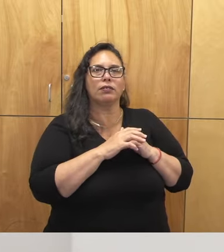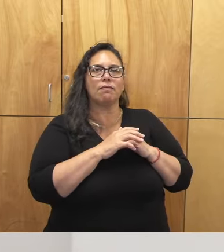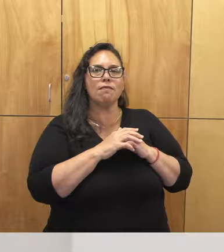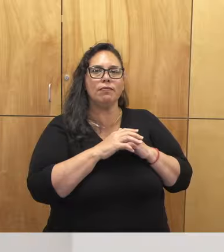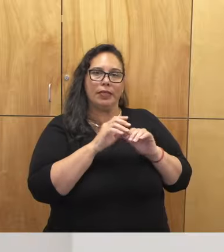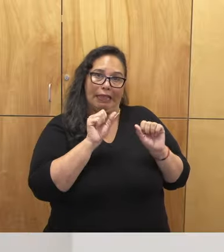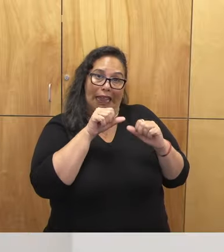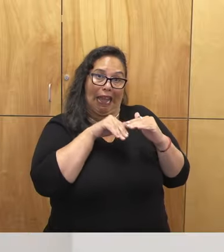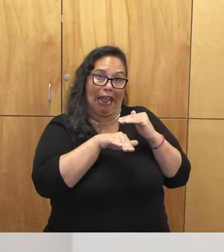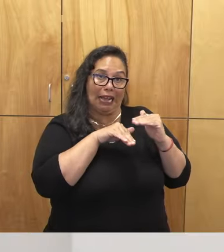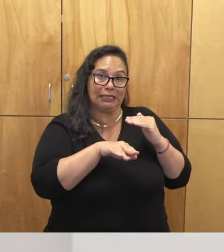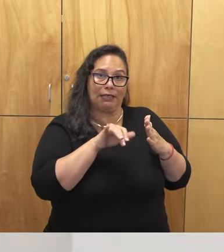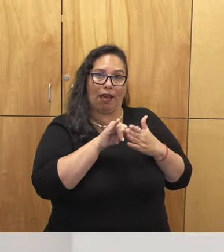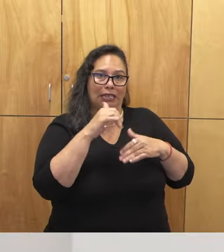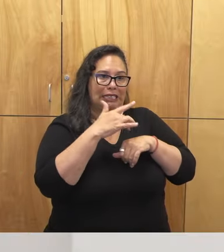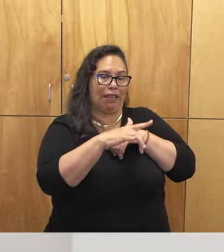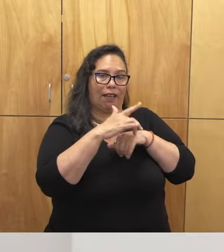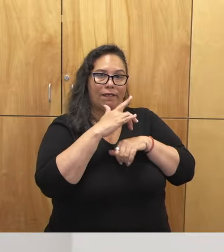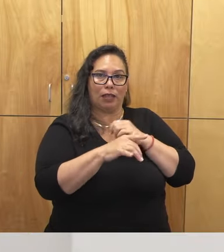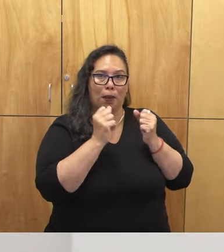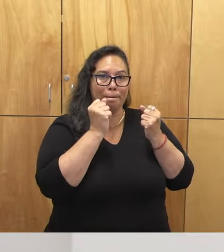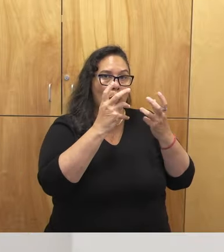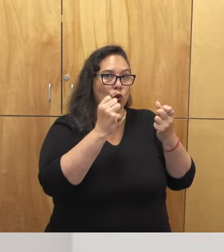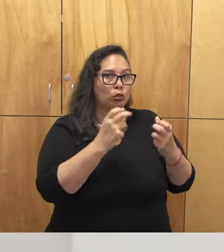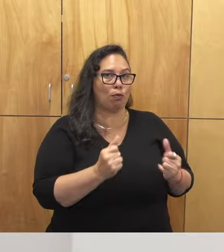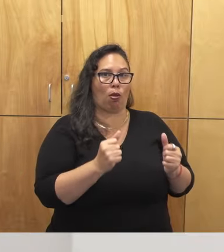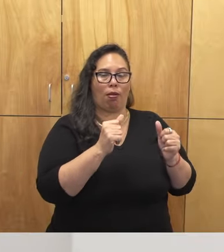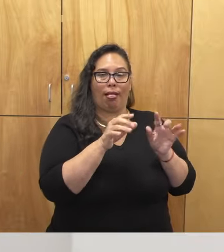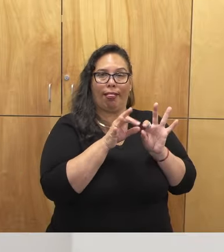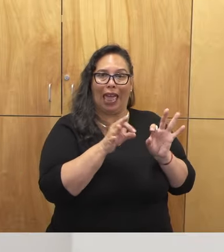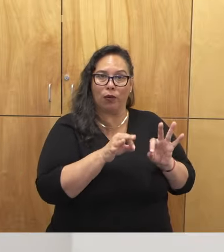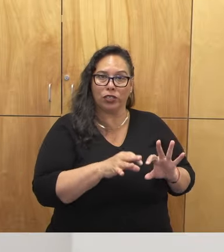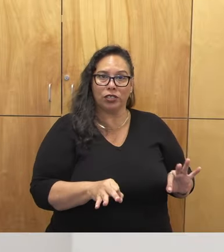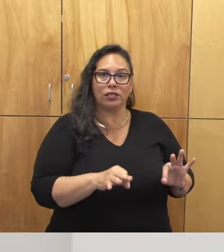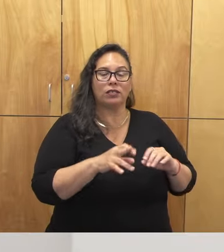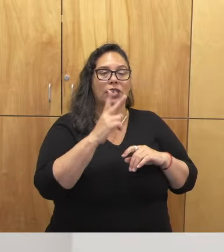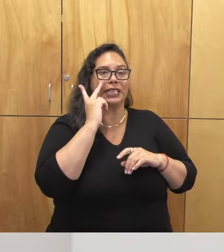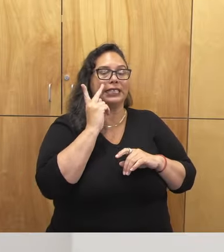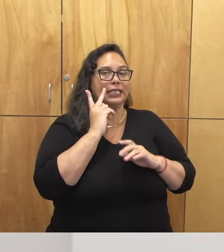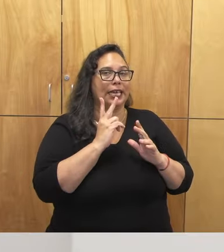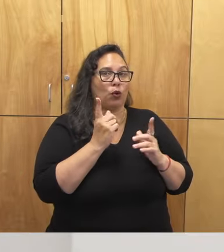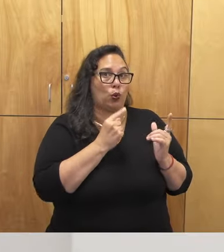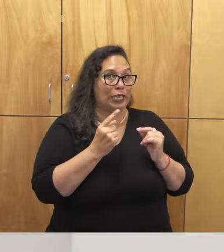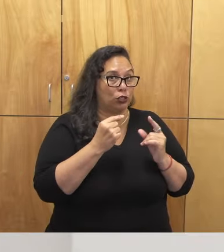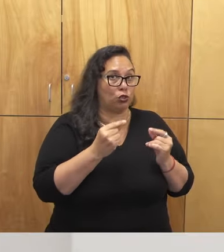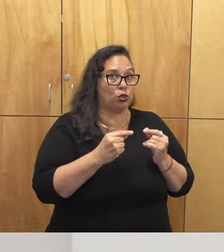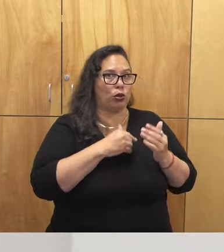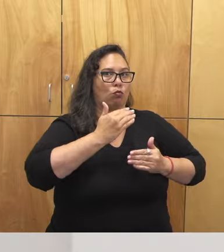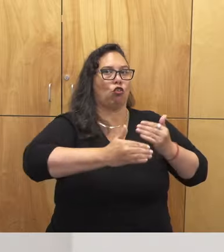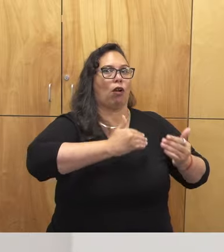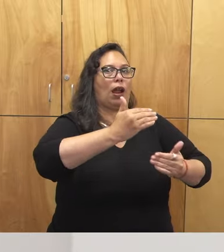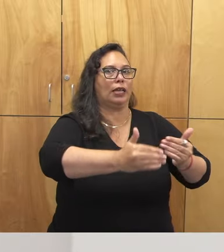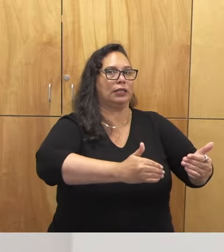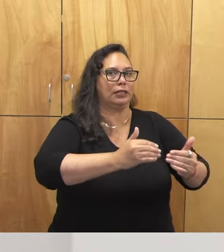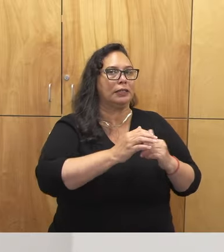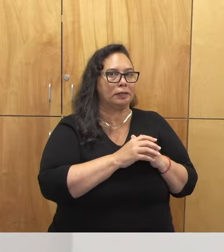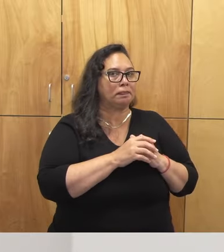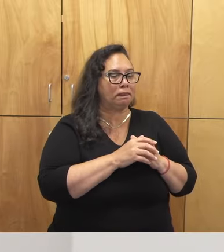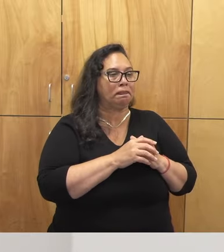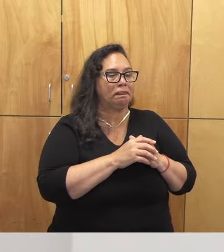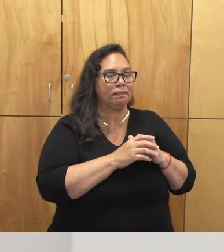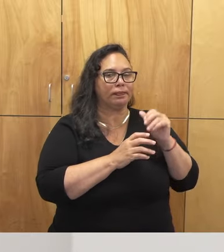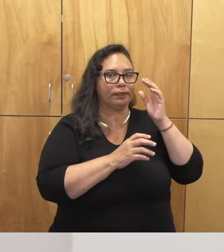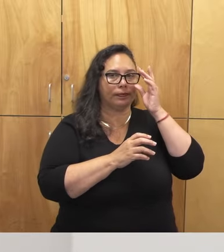to access that. It's available in multiple languages so that they can see what their child needs to do to progress. And as the year goes on, where they are in that process.